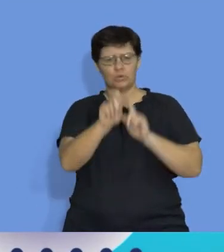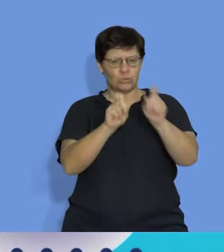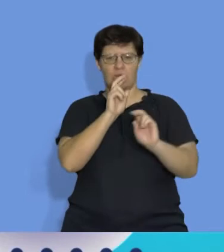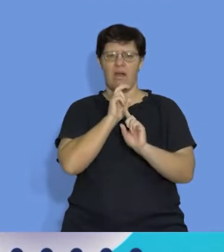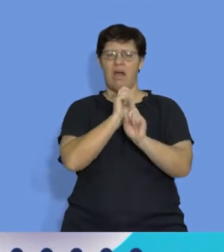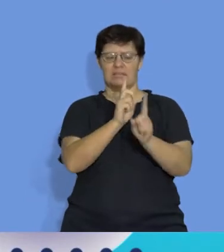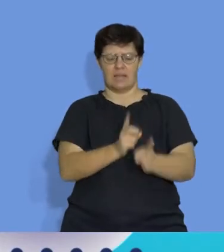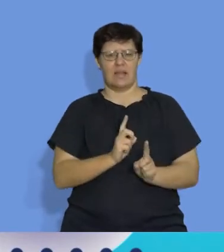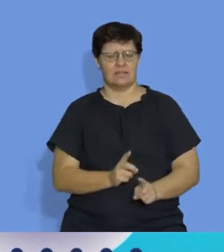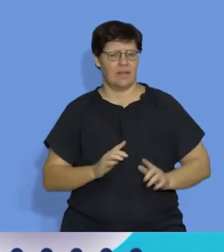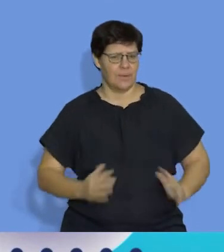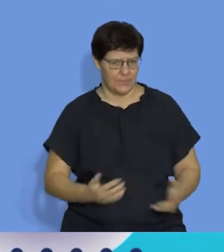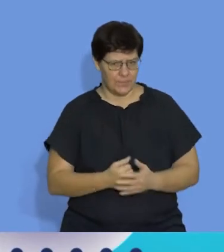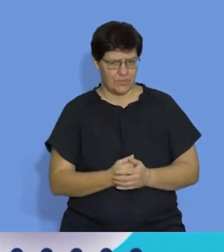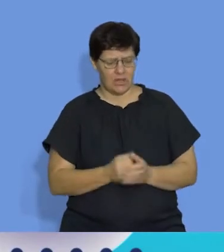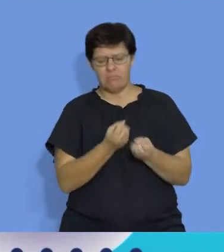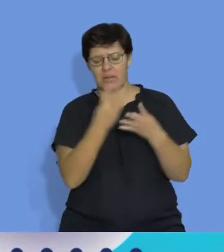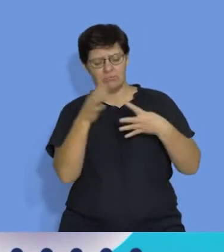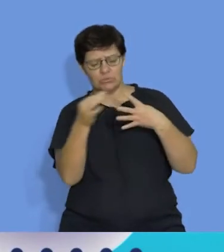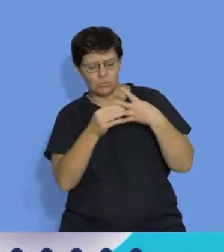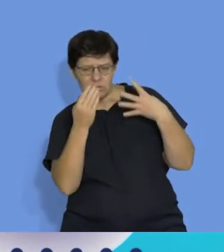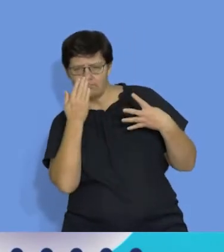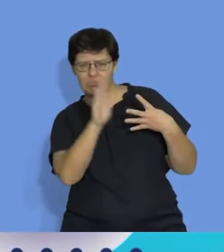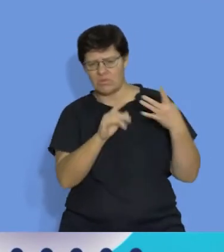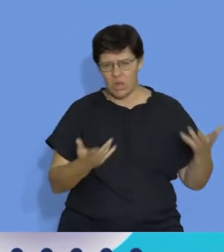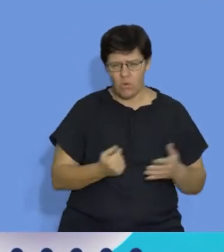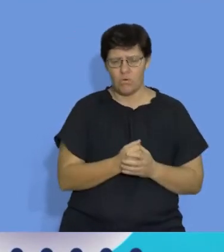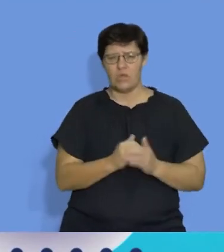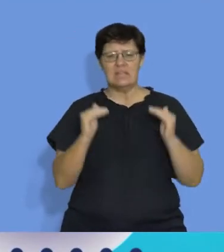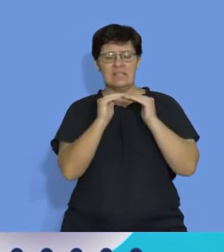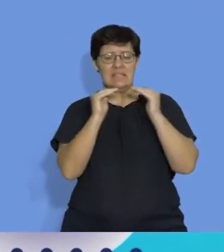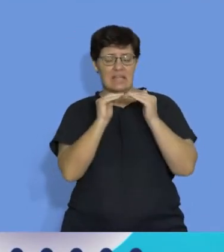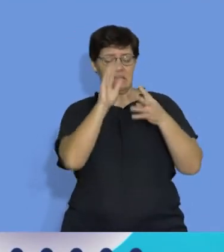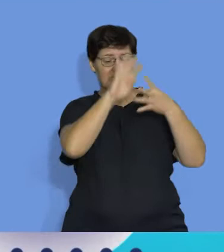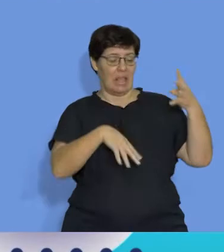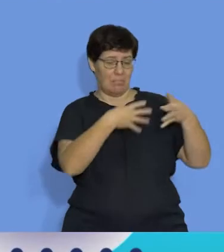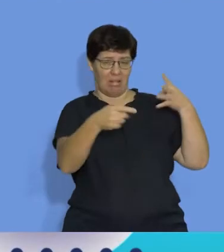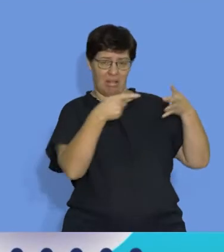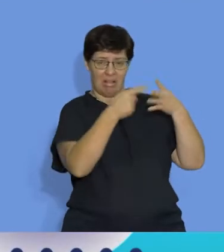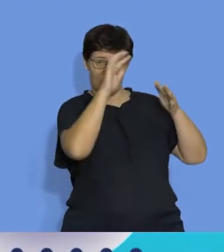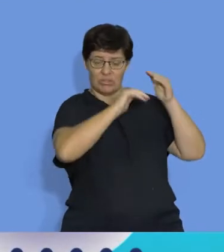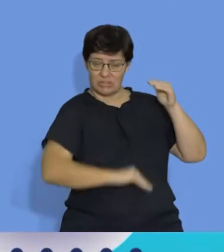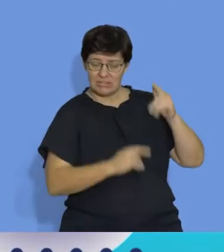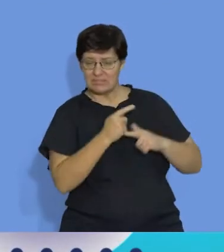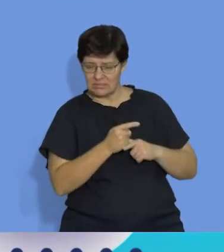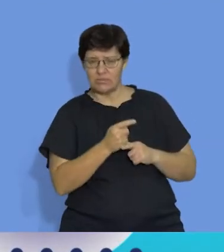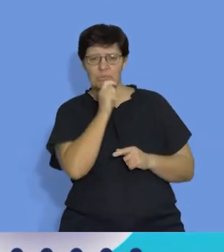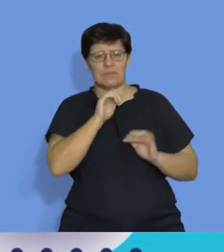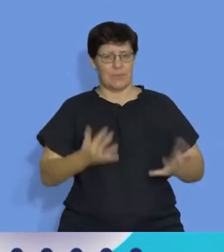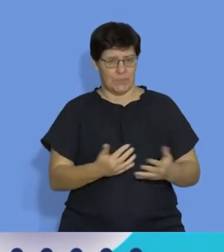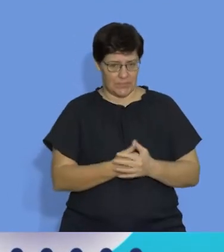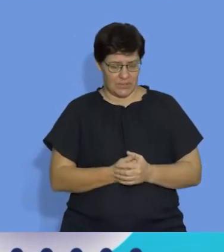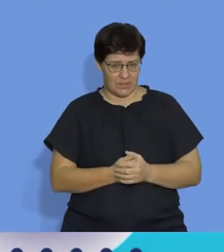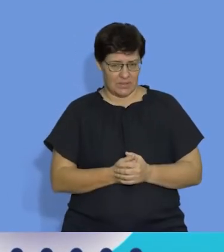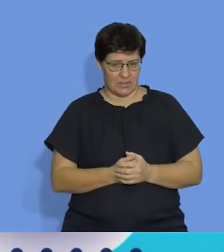you approach the multiple choice, how you use the standard reduction potential tables. At the end of the day, we must get to a